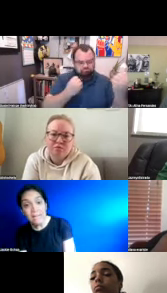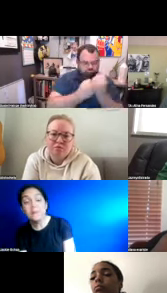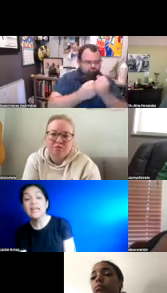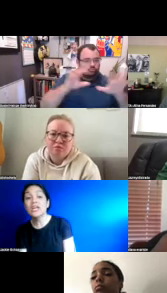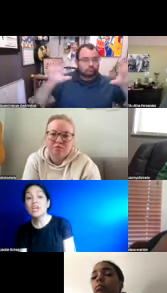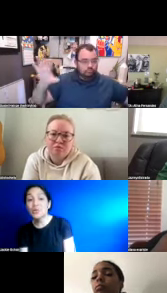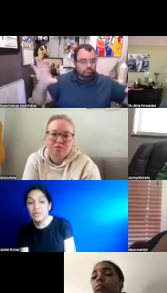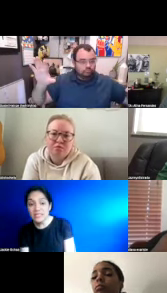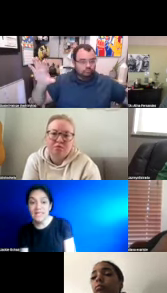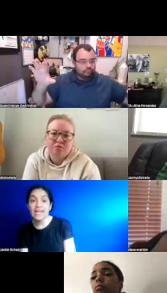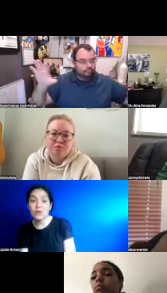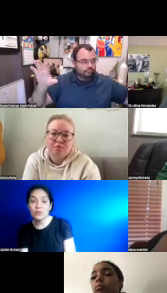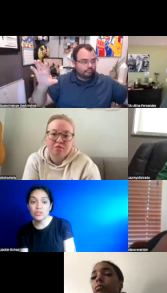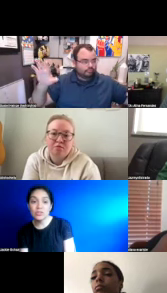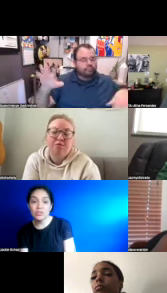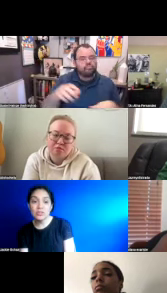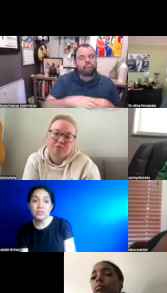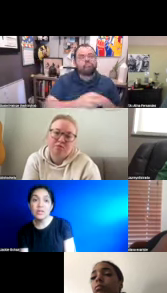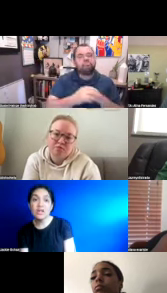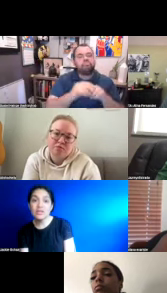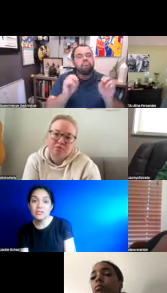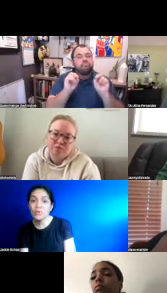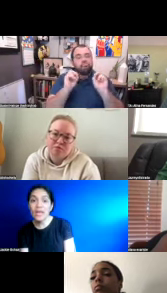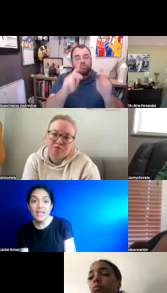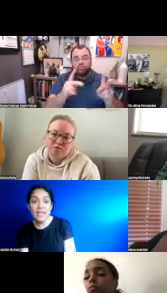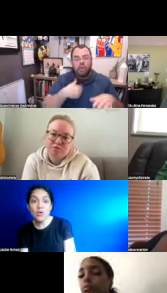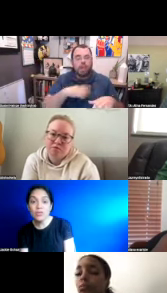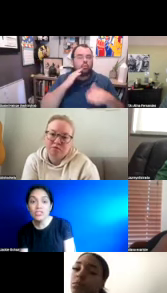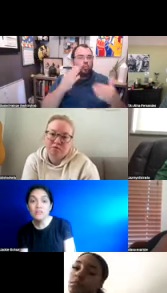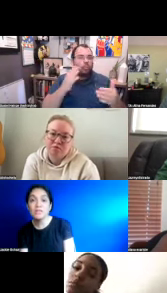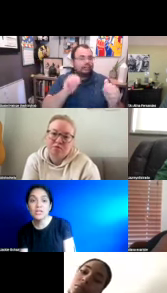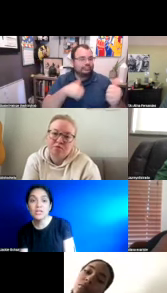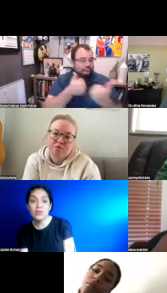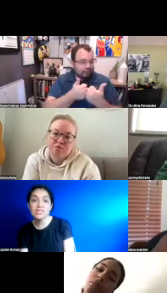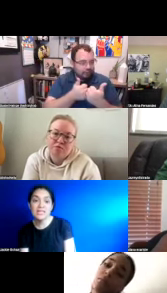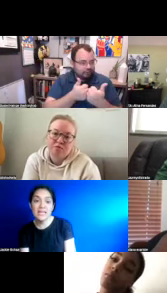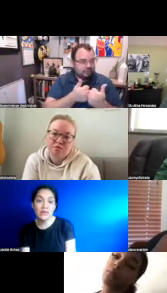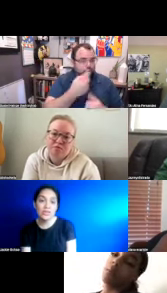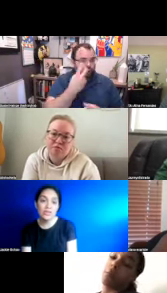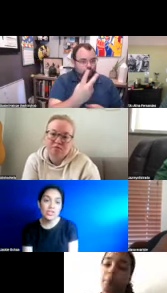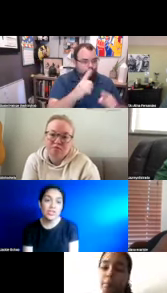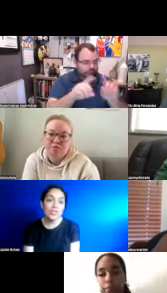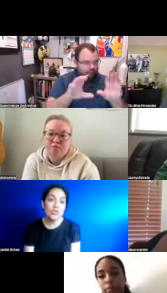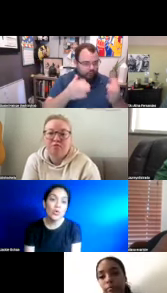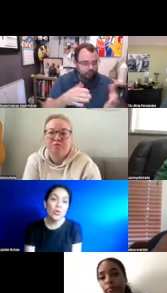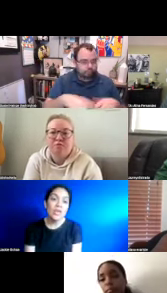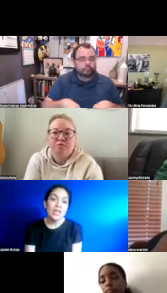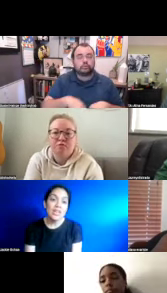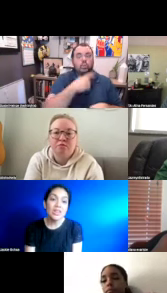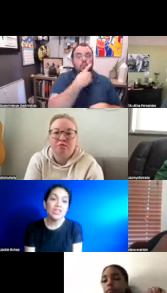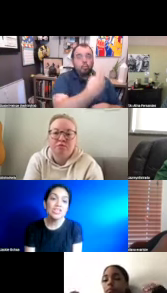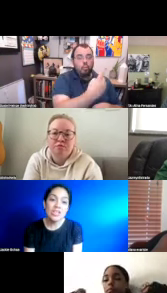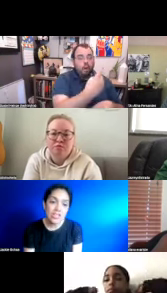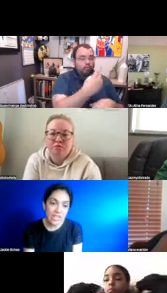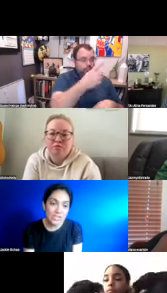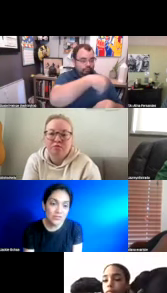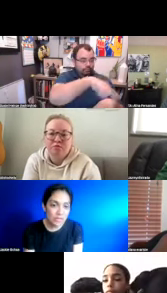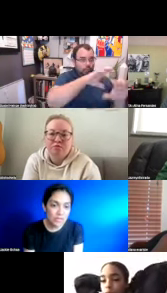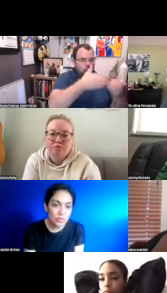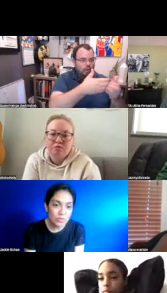speaking, but including sign language. So not letting go of your speech, but including sign language. So there's